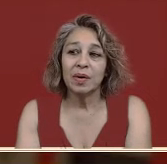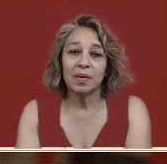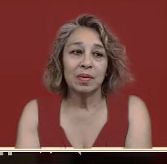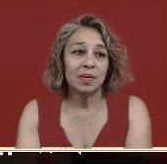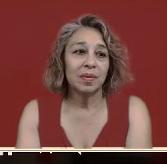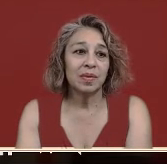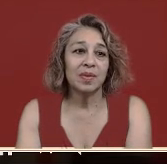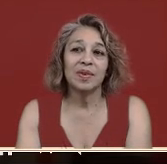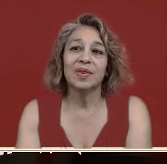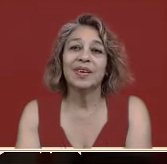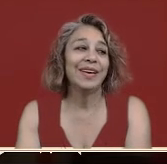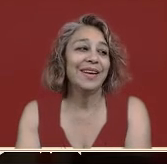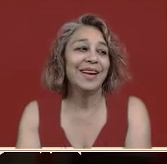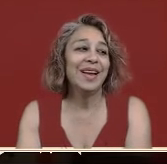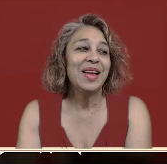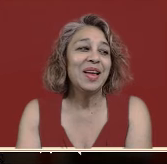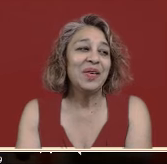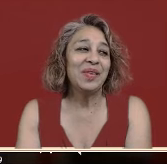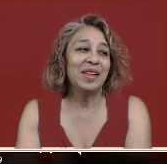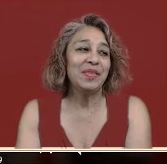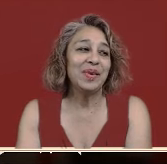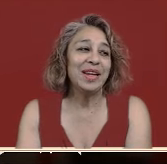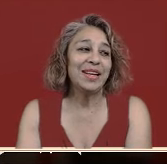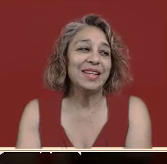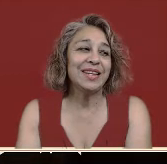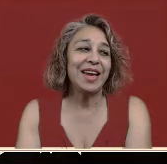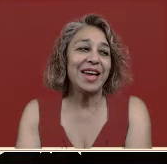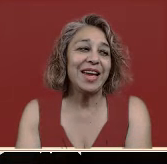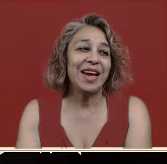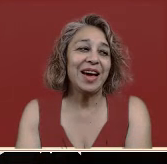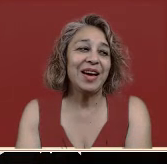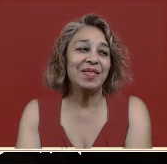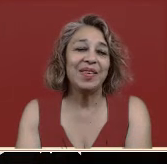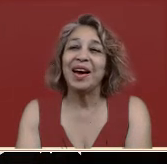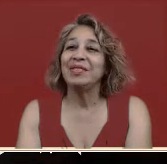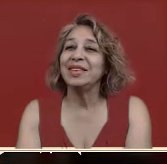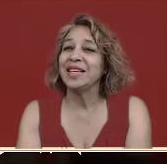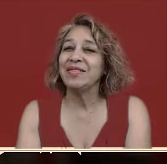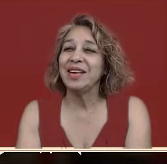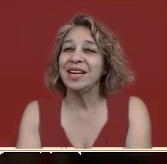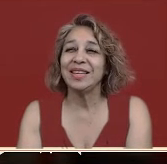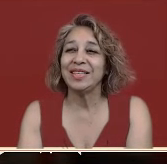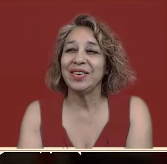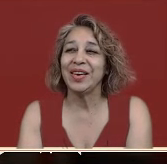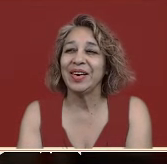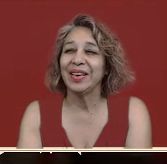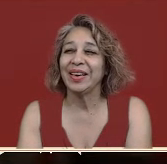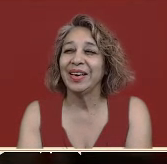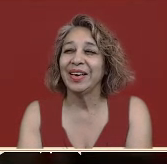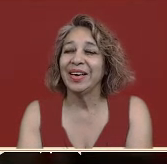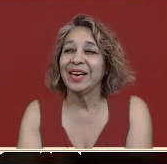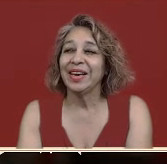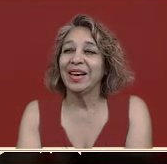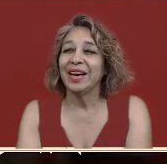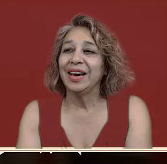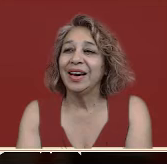Voy a gobernar con el ejemplo. Well, everybody, today I was getting ready to show you.